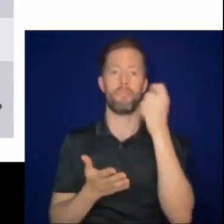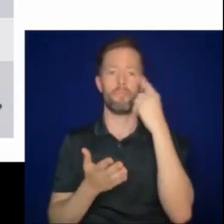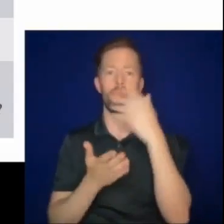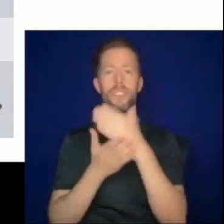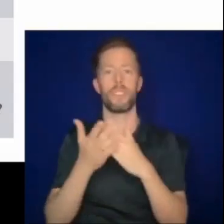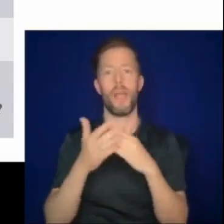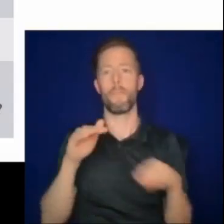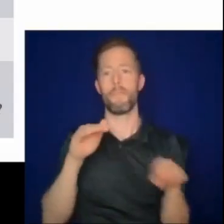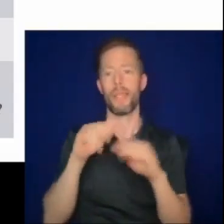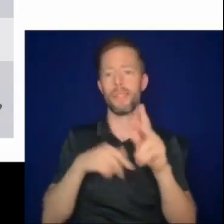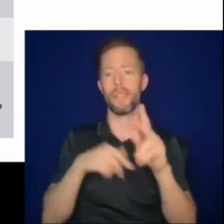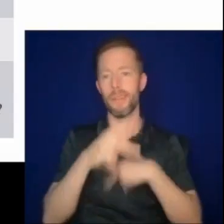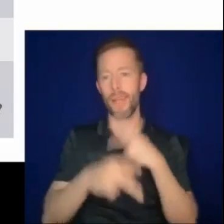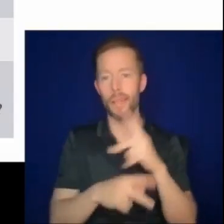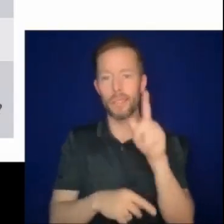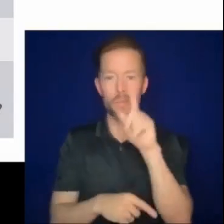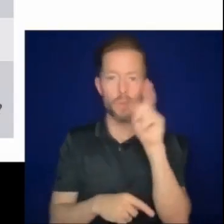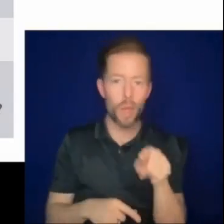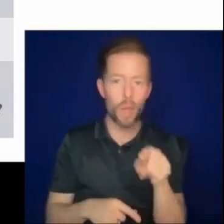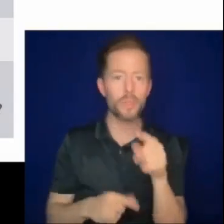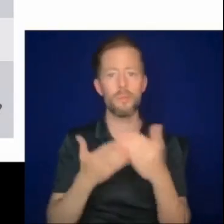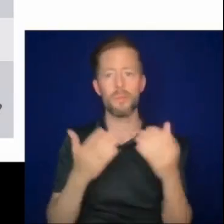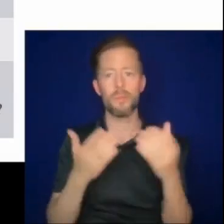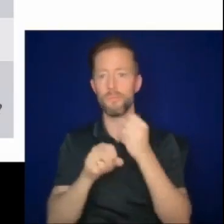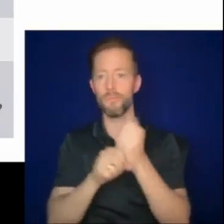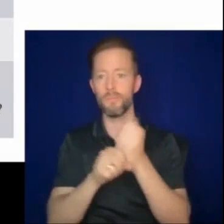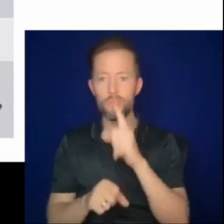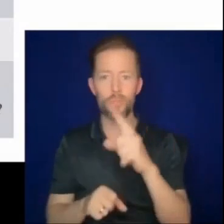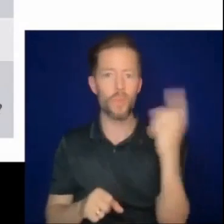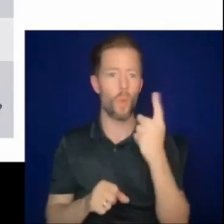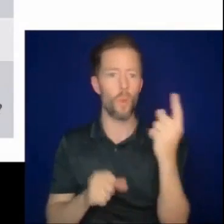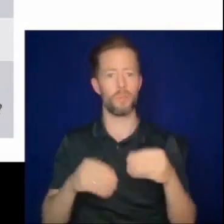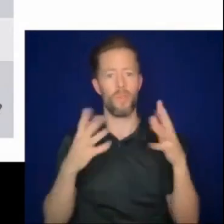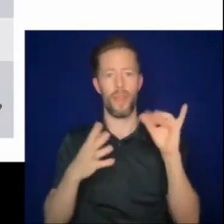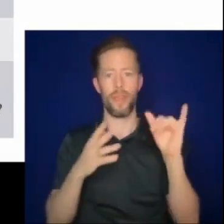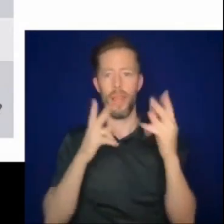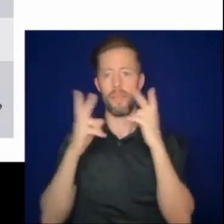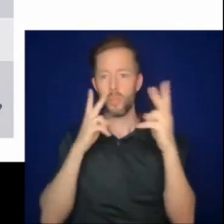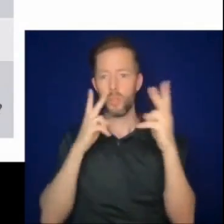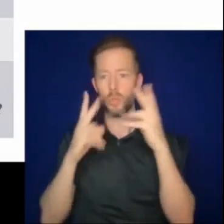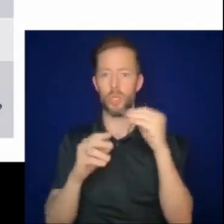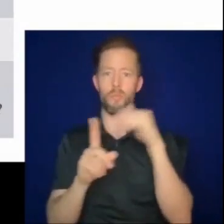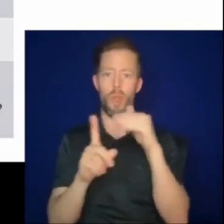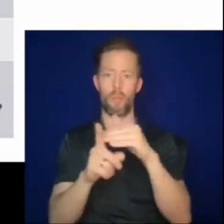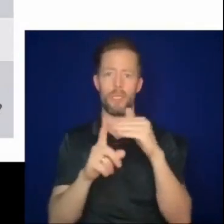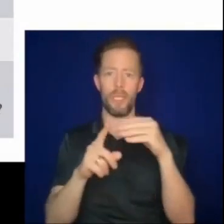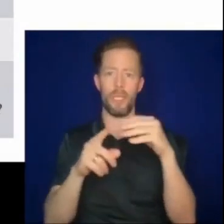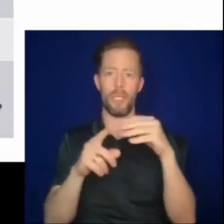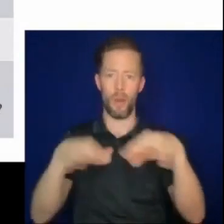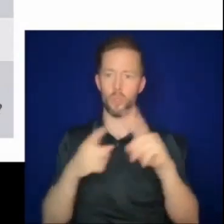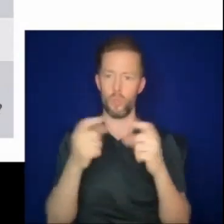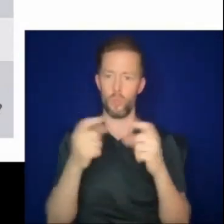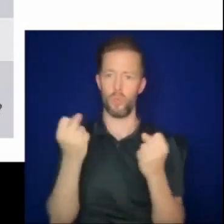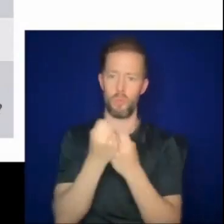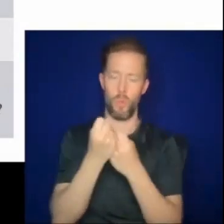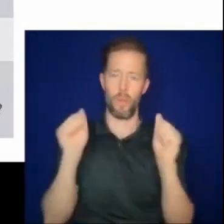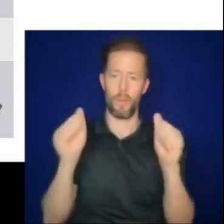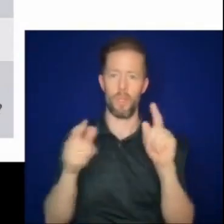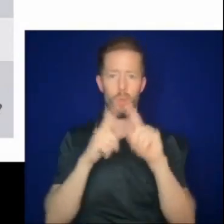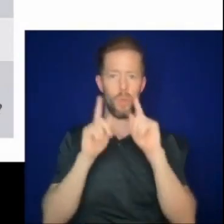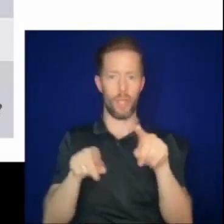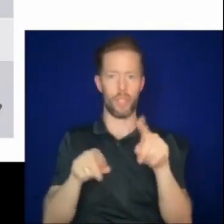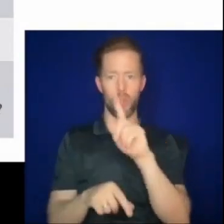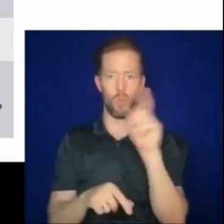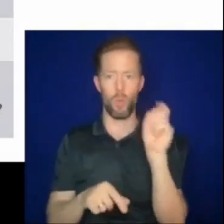them understand some of those basic kinds of questions and things, and making sure we're always providing those visuals and that prompting hierarchy to